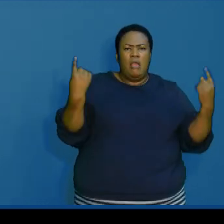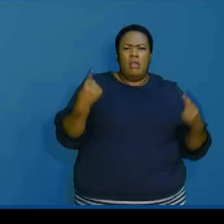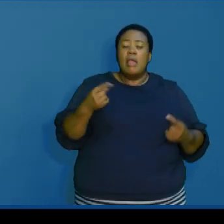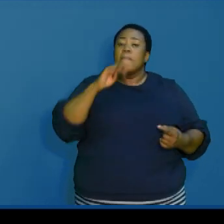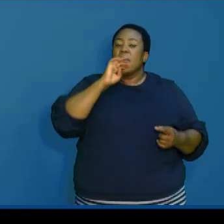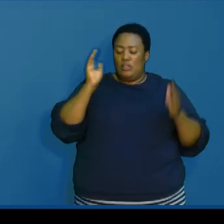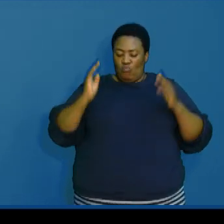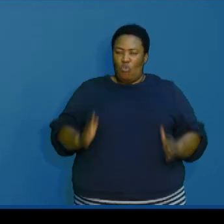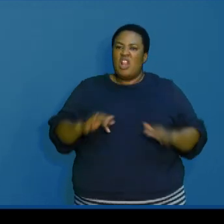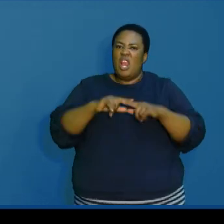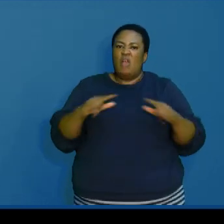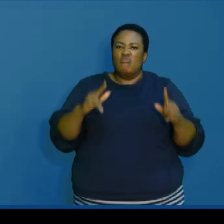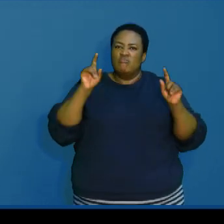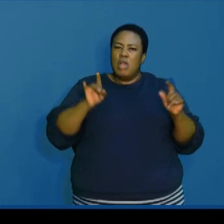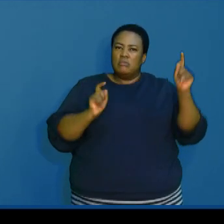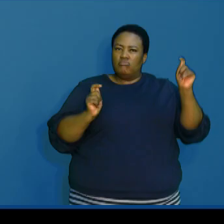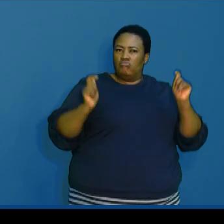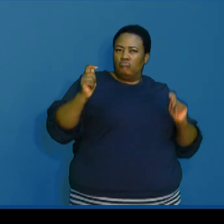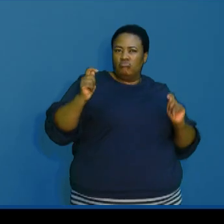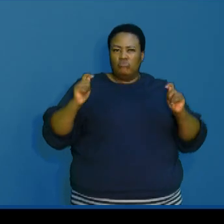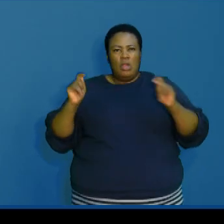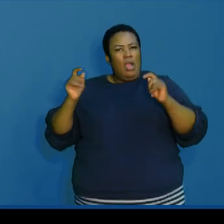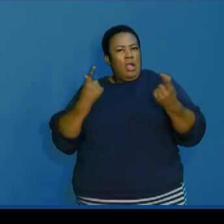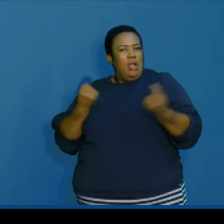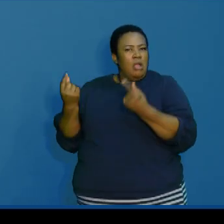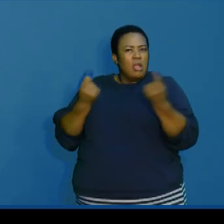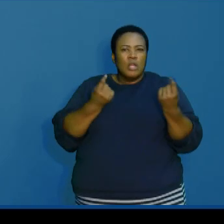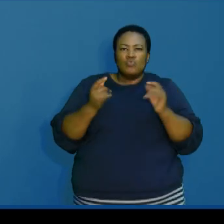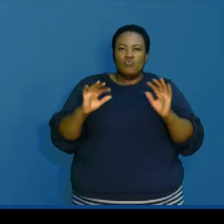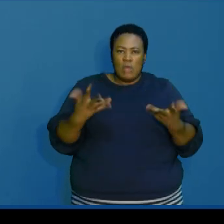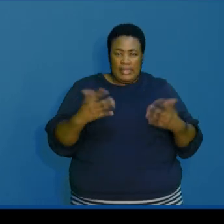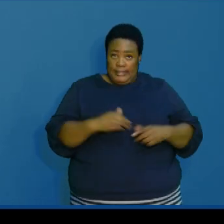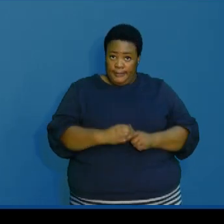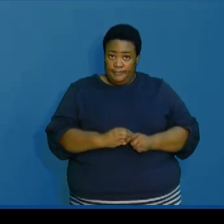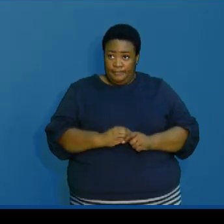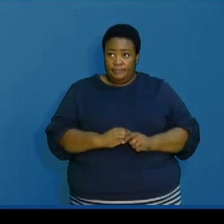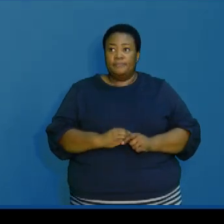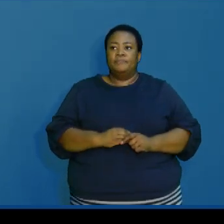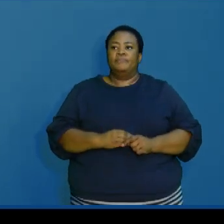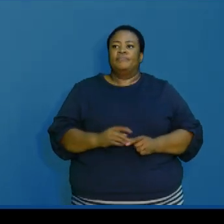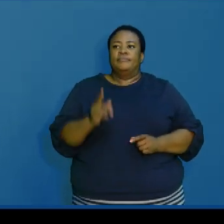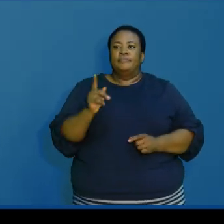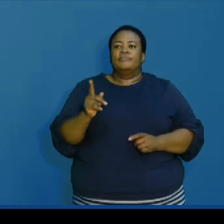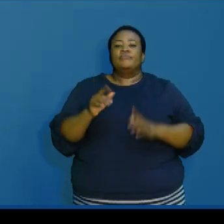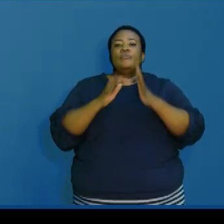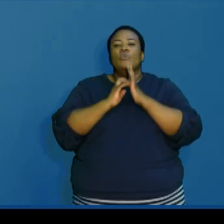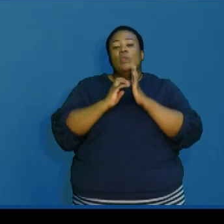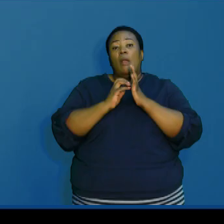body language, while saying the words. Here's an example